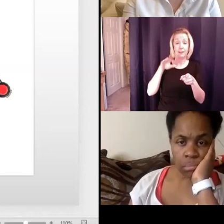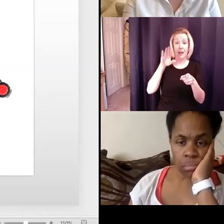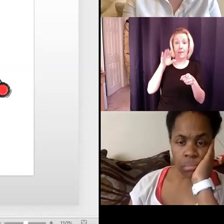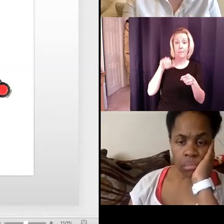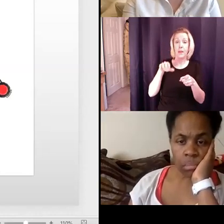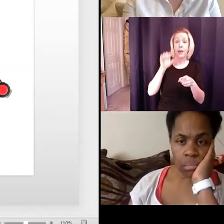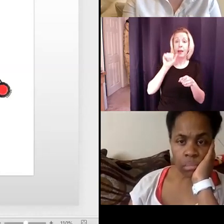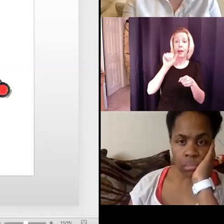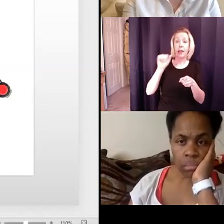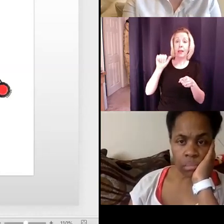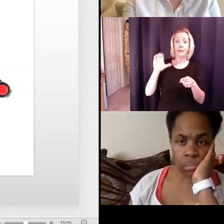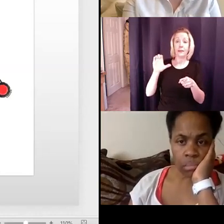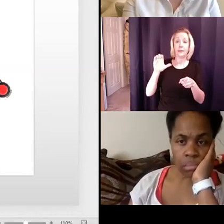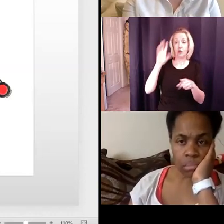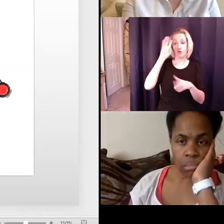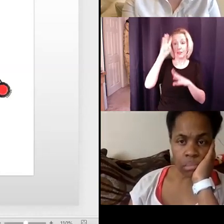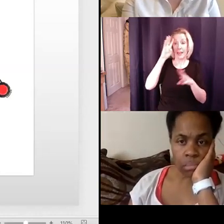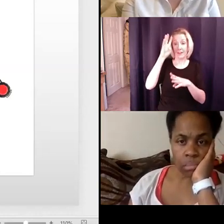my blog. So it'll be at